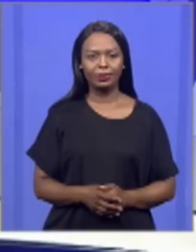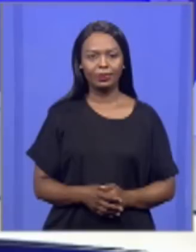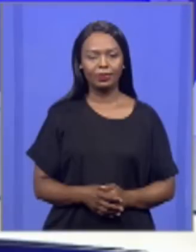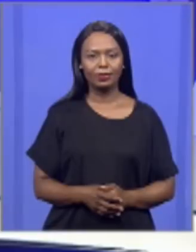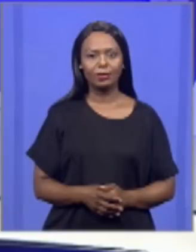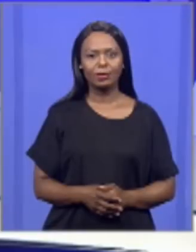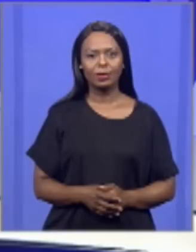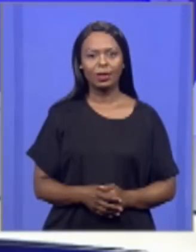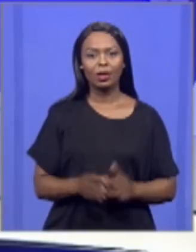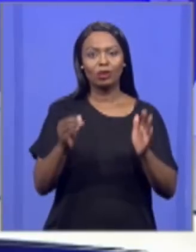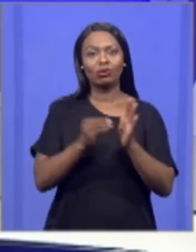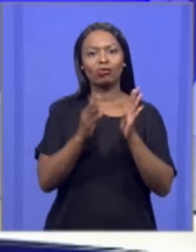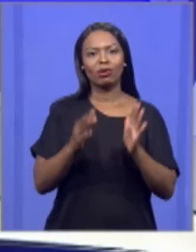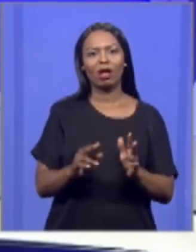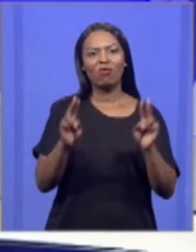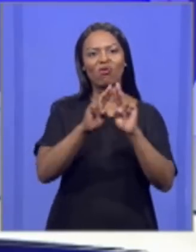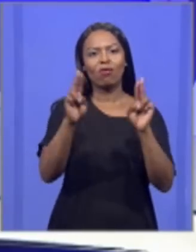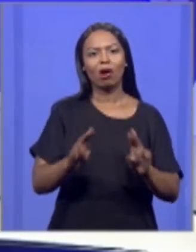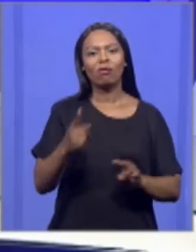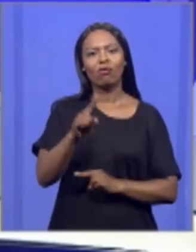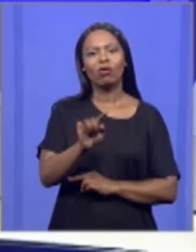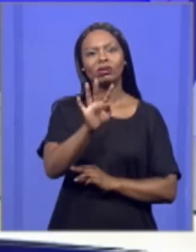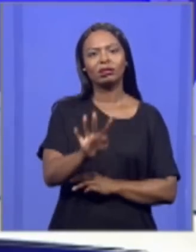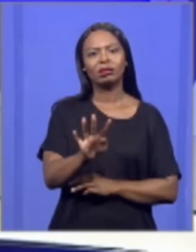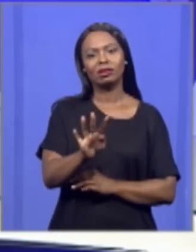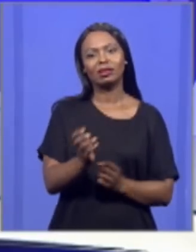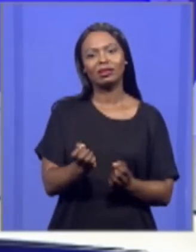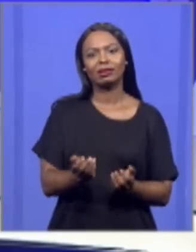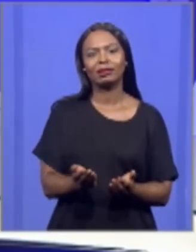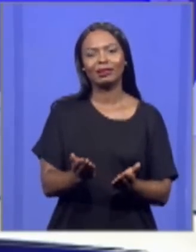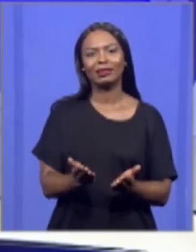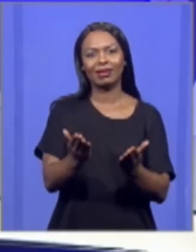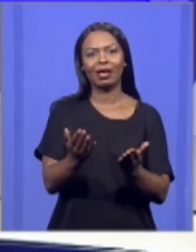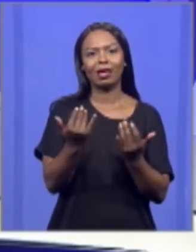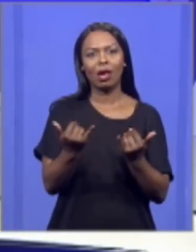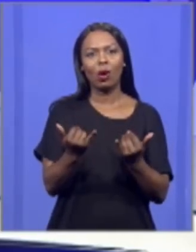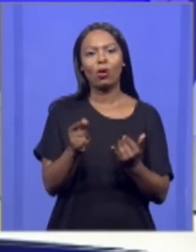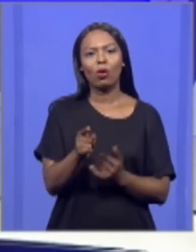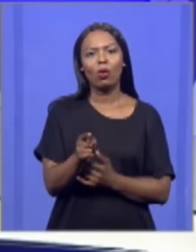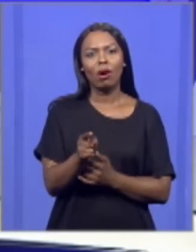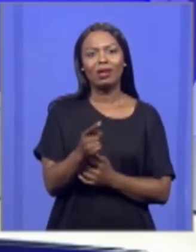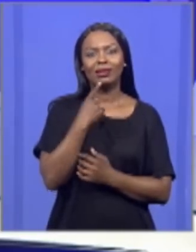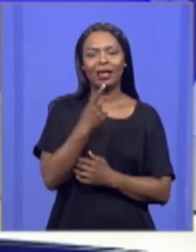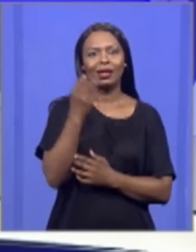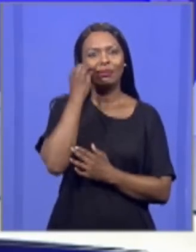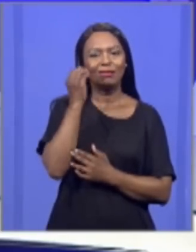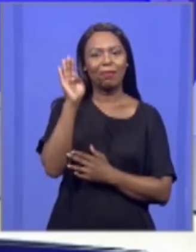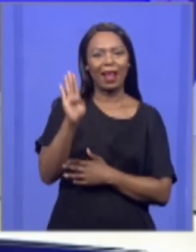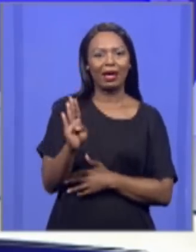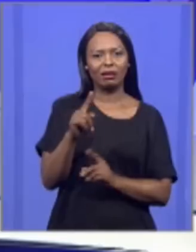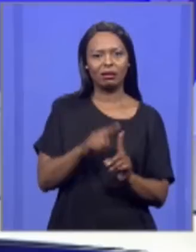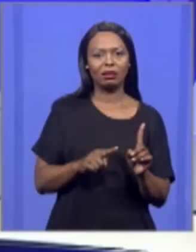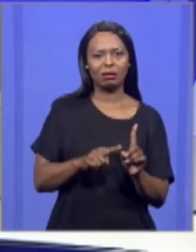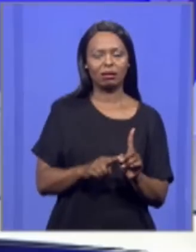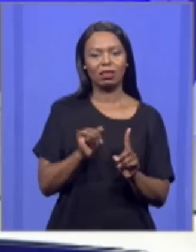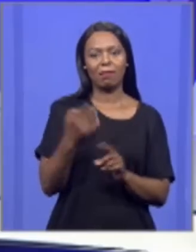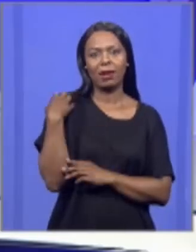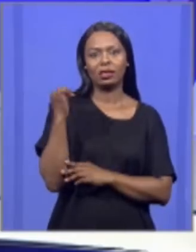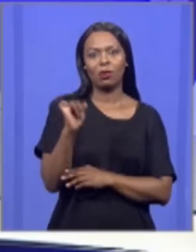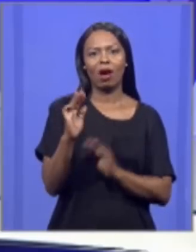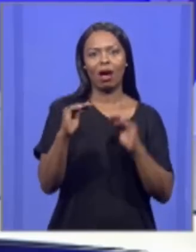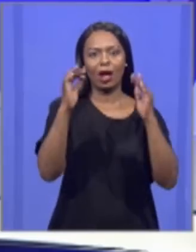The Student Forum for Service Delivery e nyaka gore tona ya thuto Dr. Blade Nzimande a šwalalanye